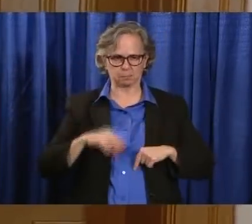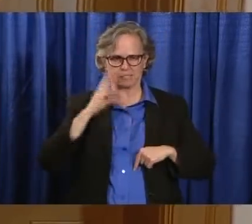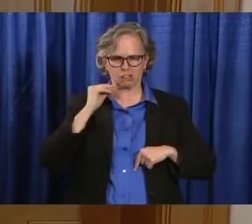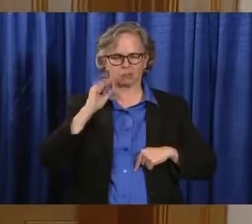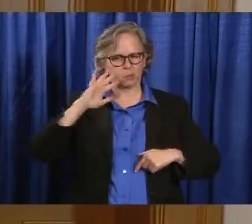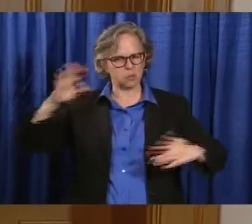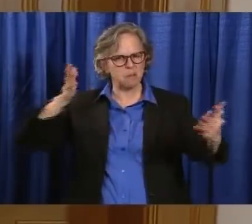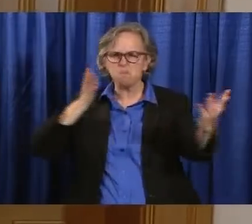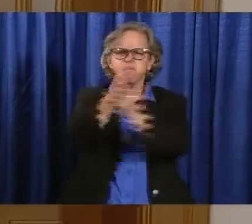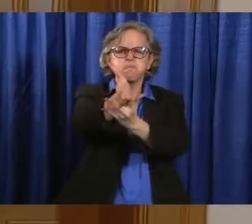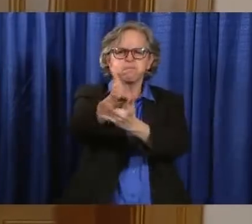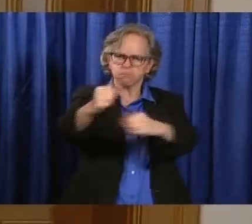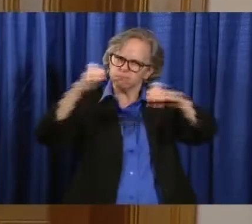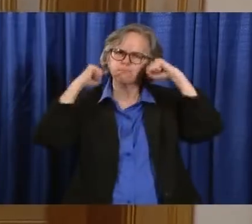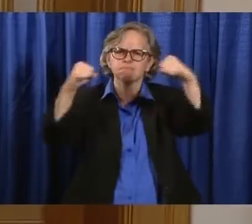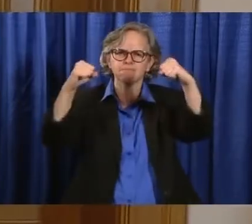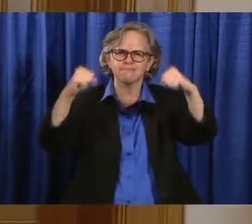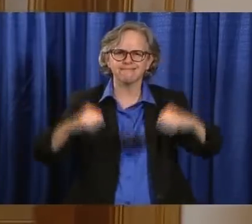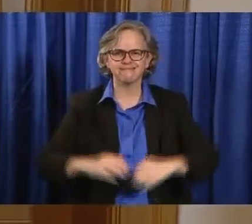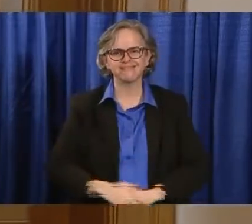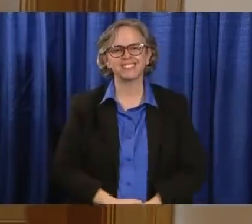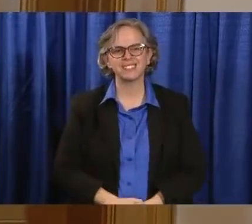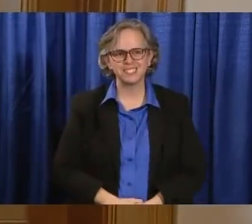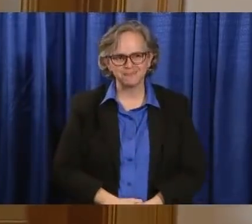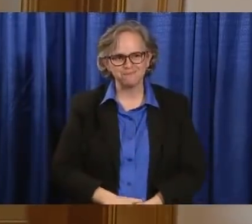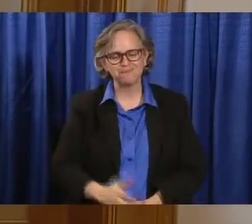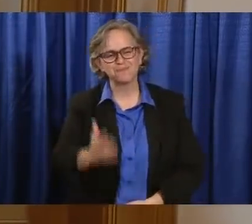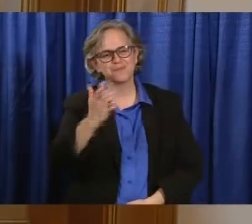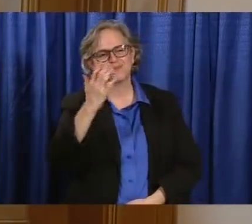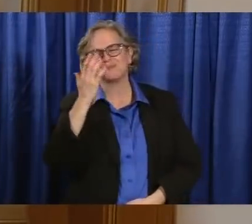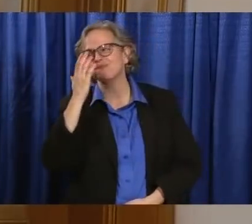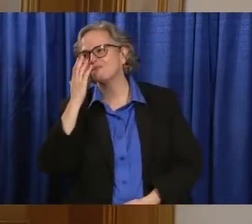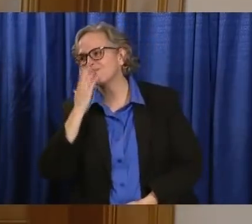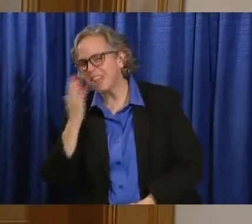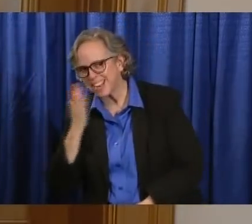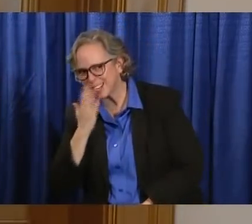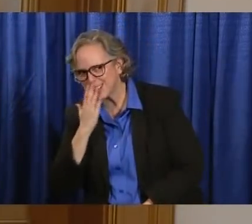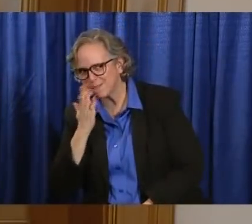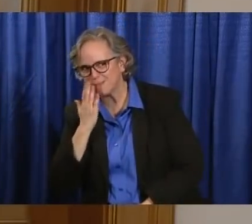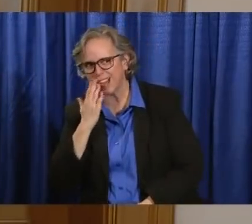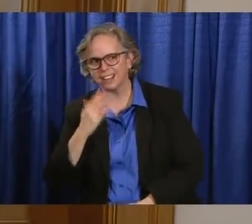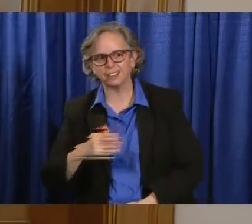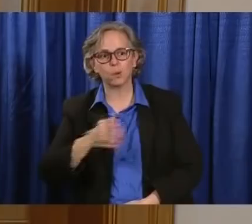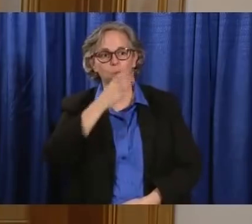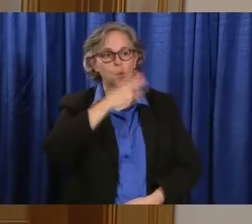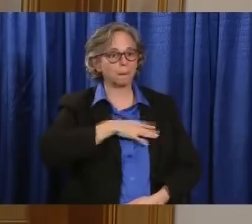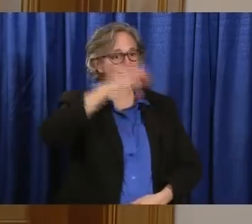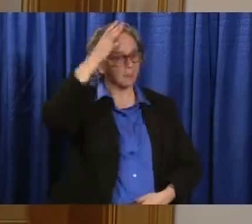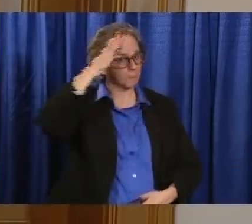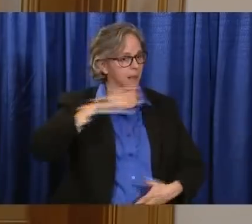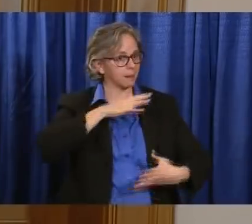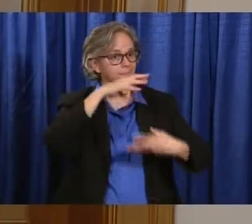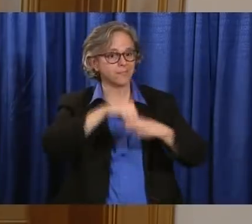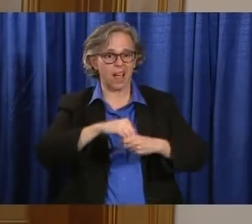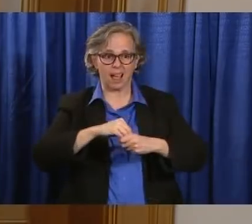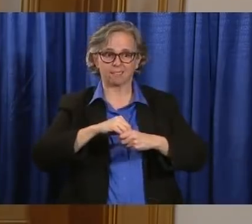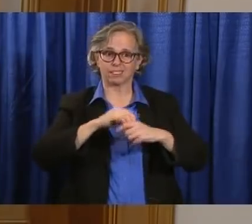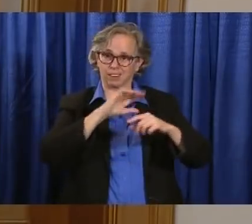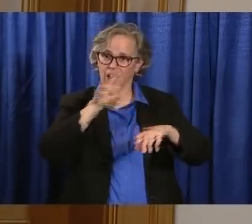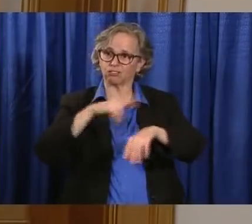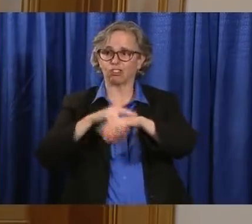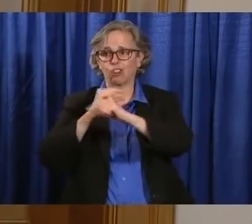General. General, thank you, and thank the women and the men of the National Guard who do such a great job, and they're out